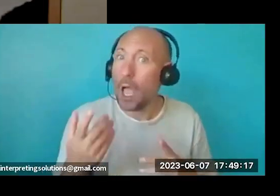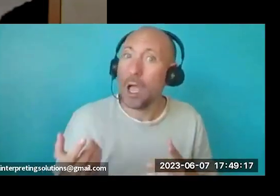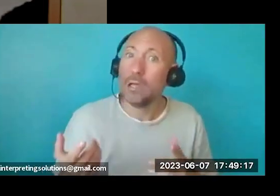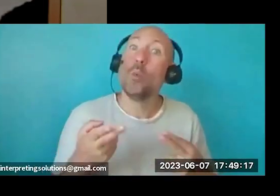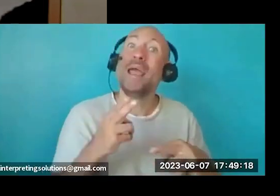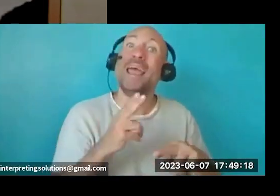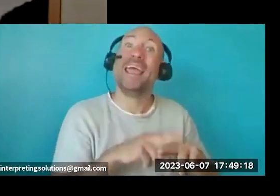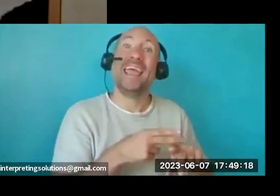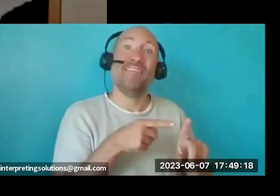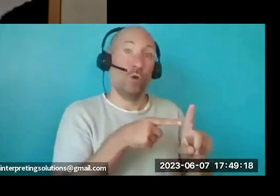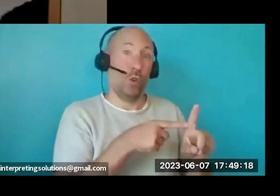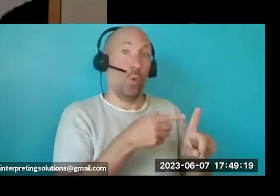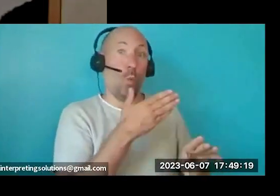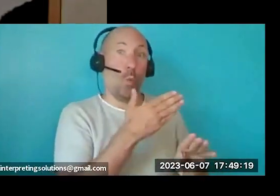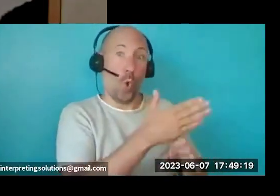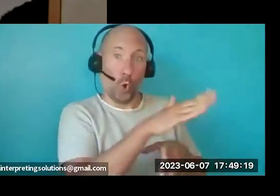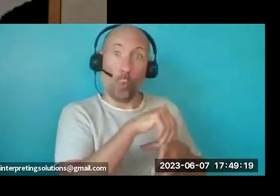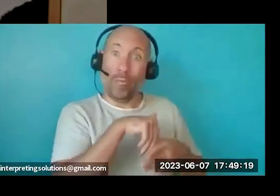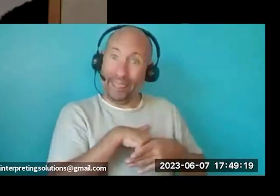our artists.